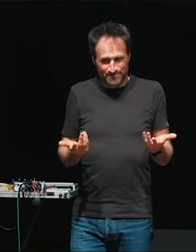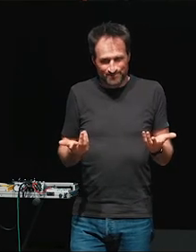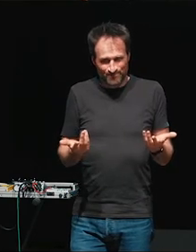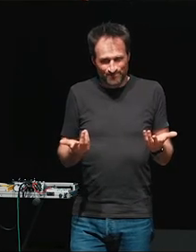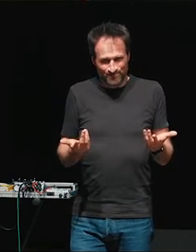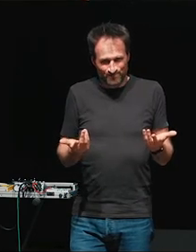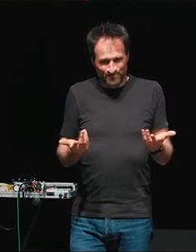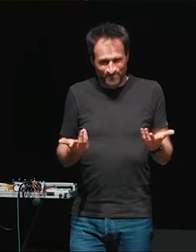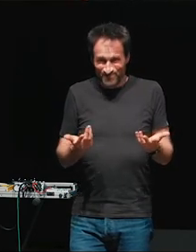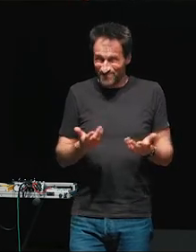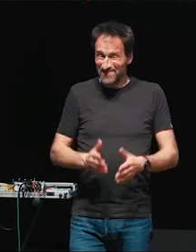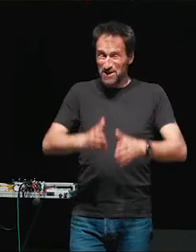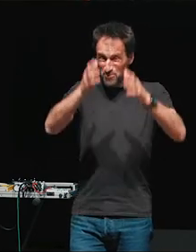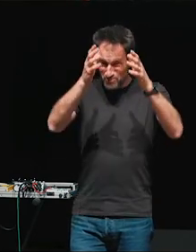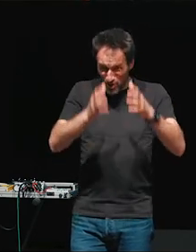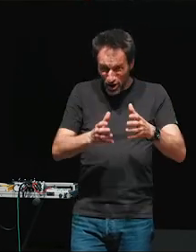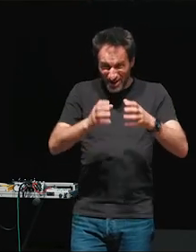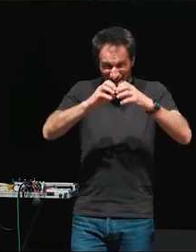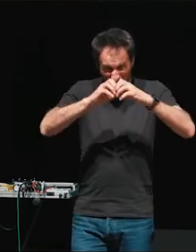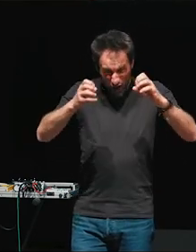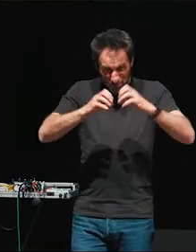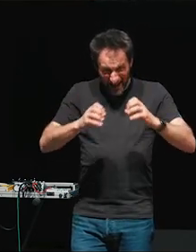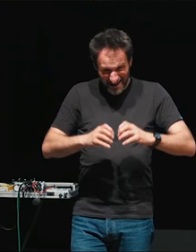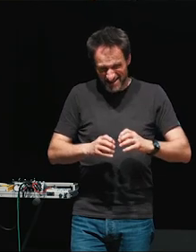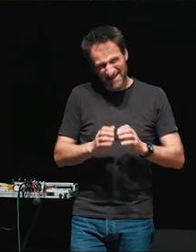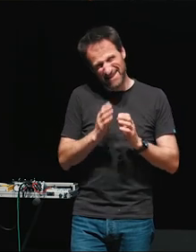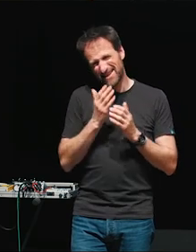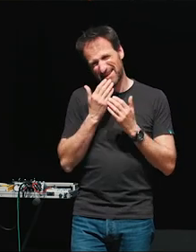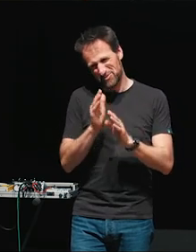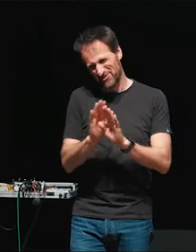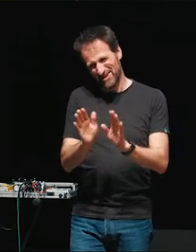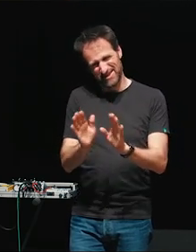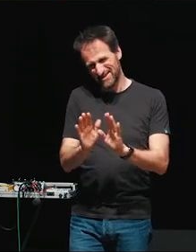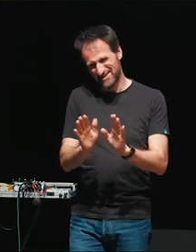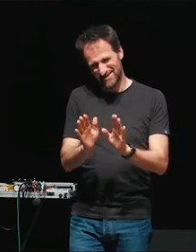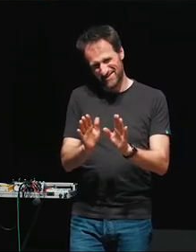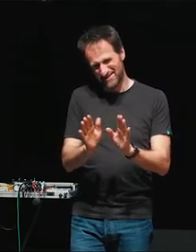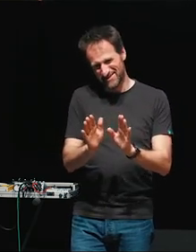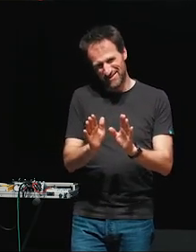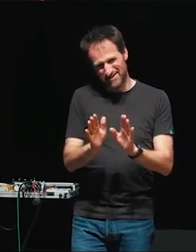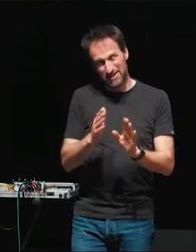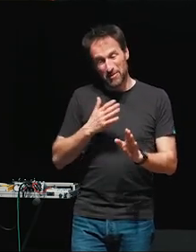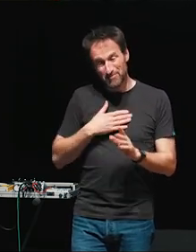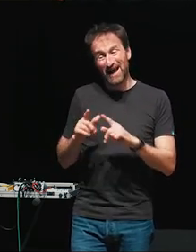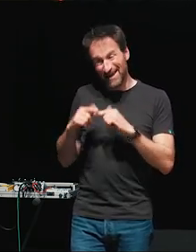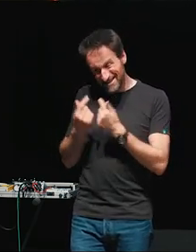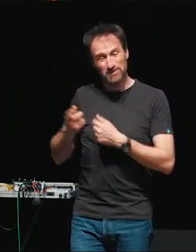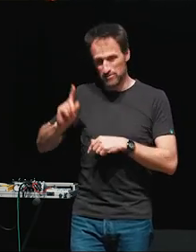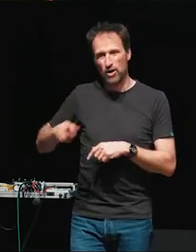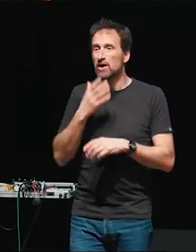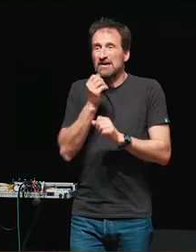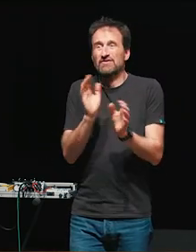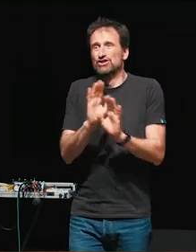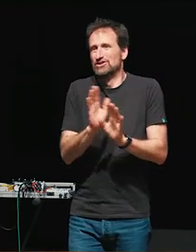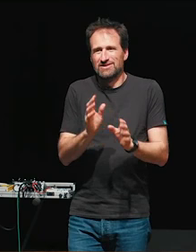I would not recommend that you break up a monolith. From hindsight, my team lead would not recommend that you break up a monolith. You